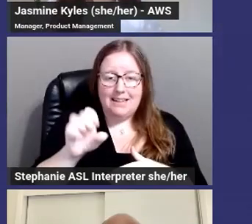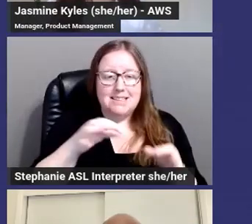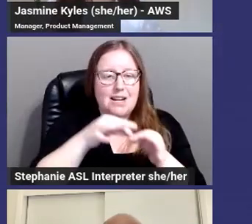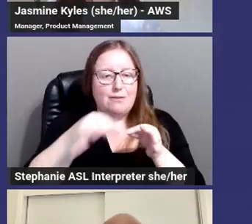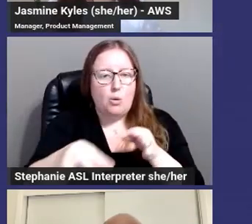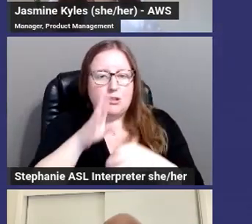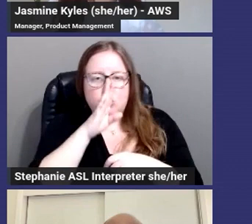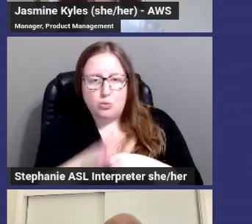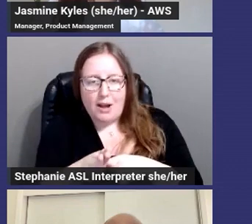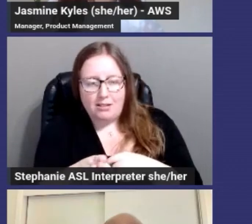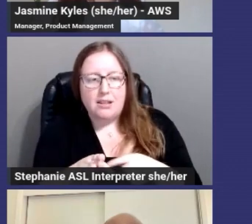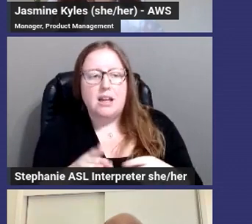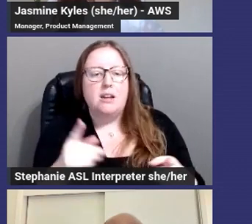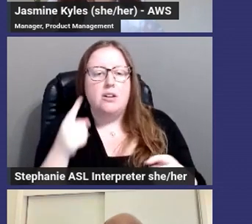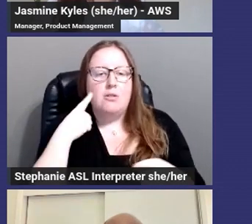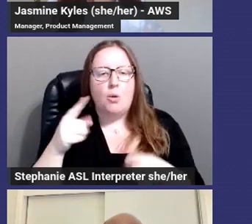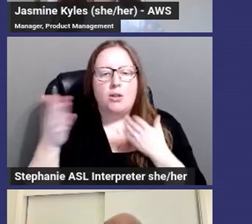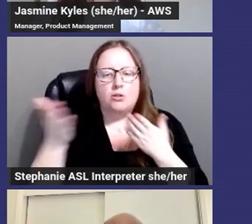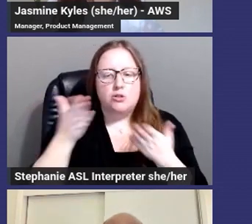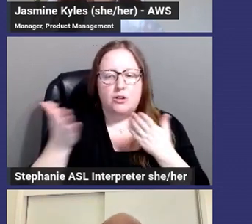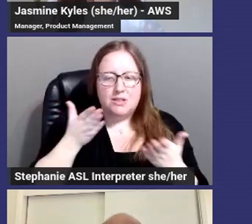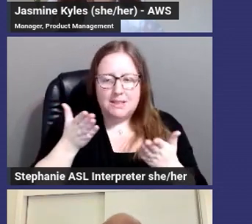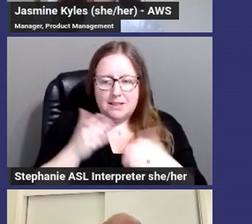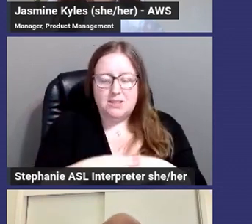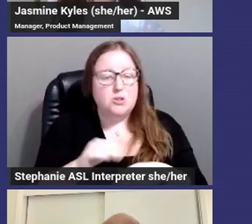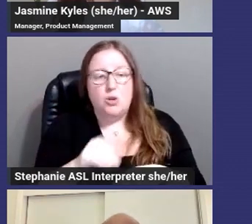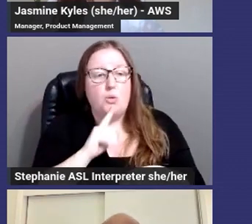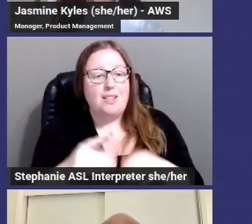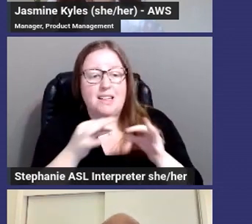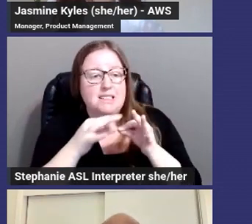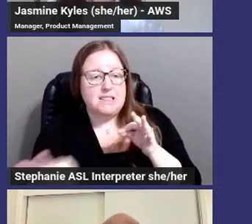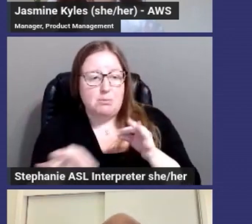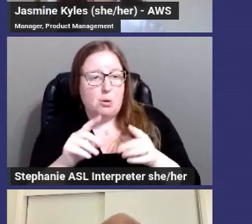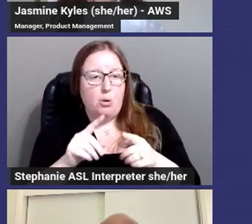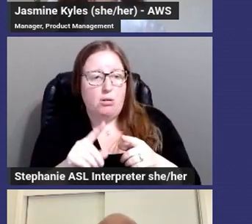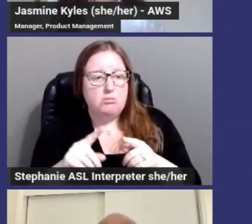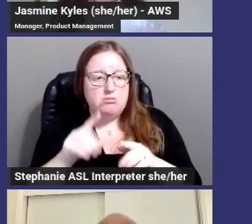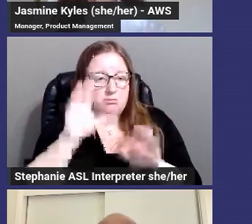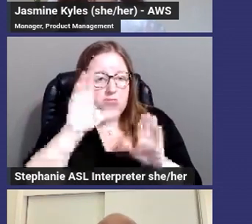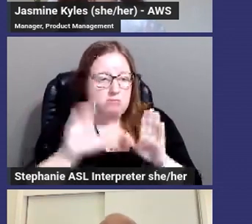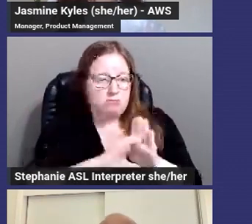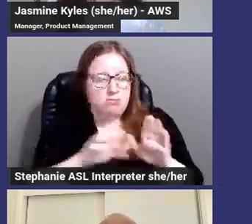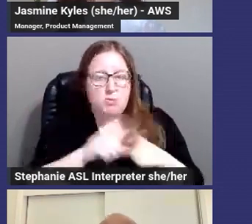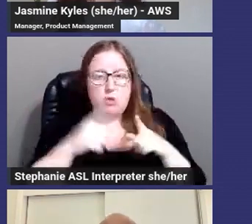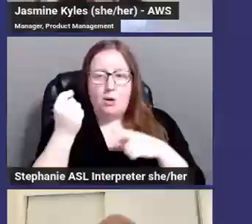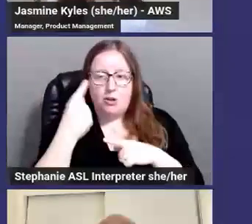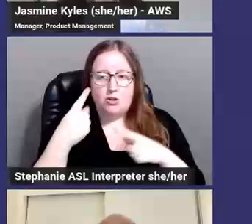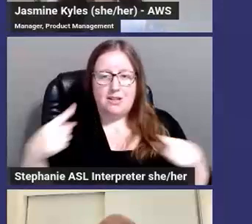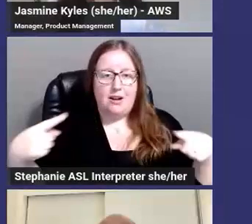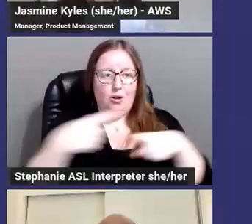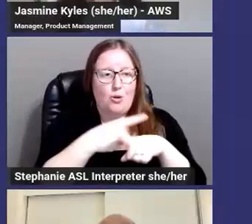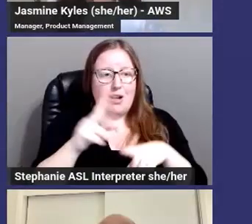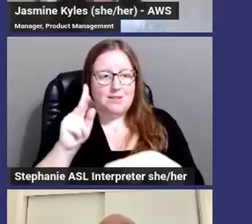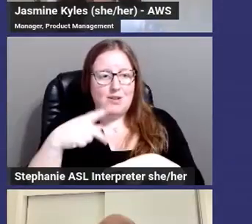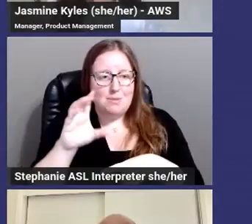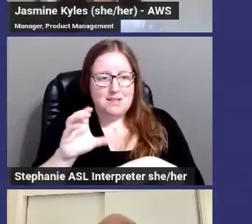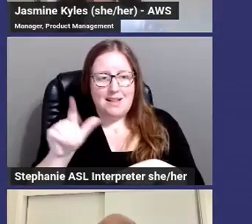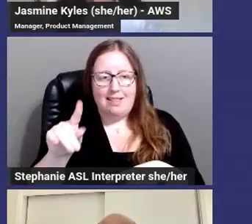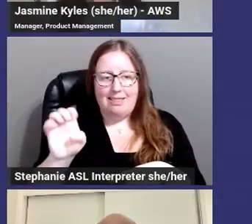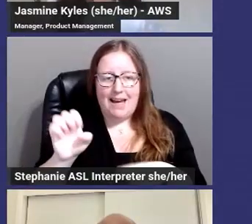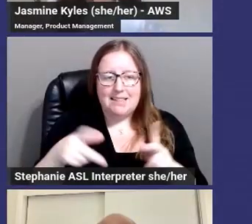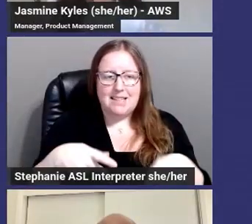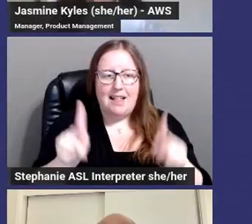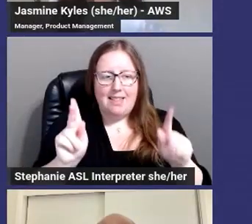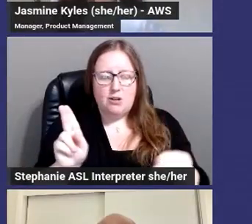directly to where the services are. So it's a very simple way to understand how across VPCs, Lattice allows you